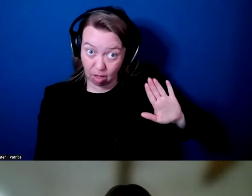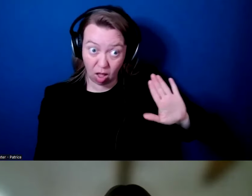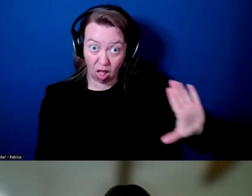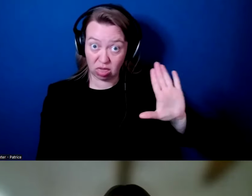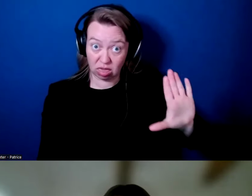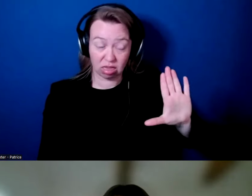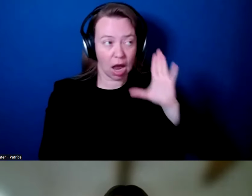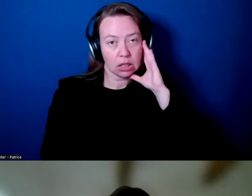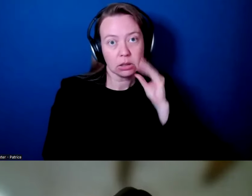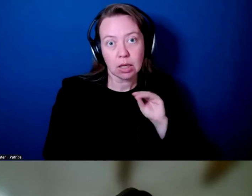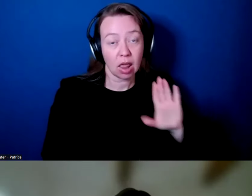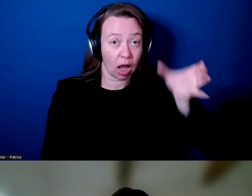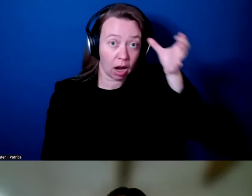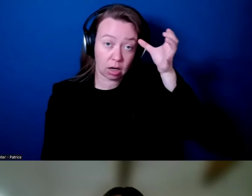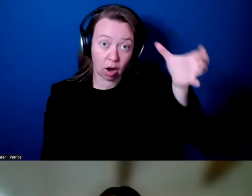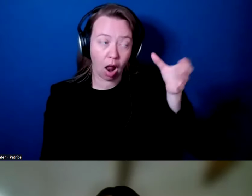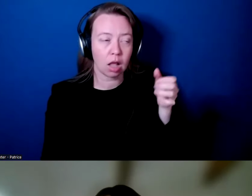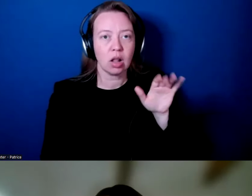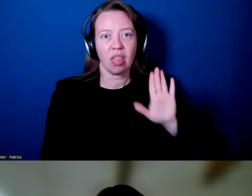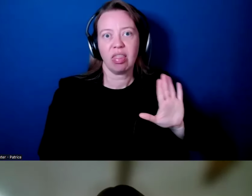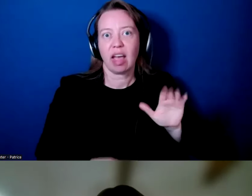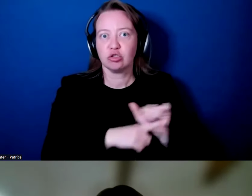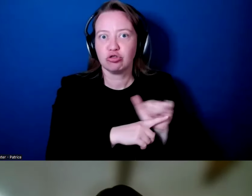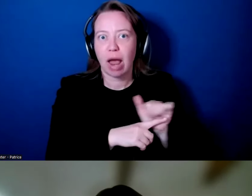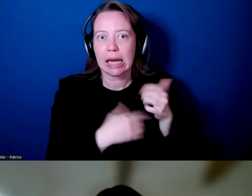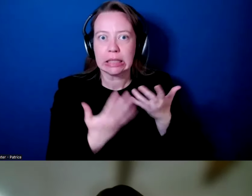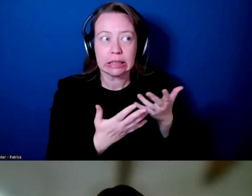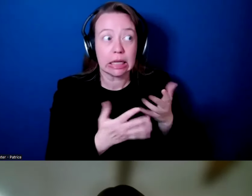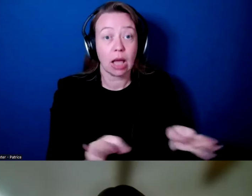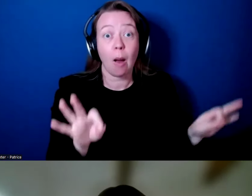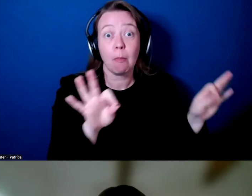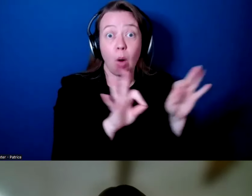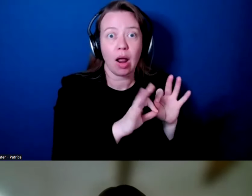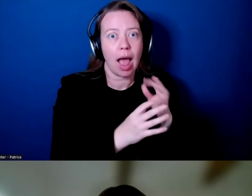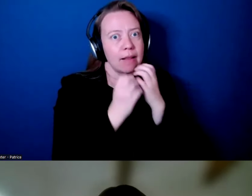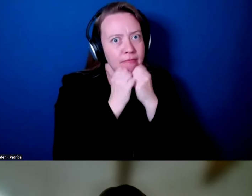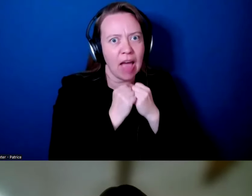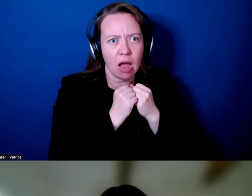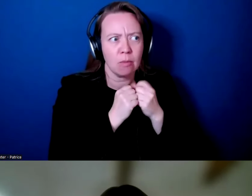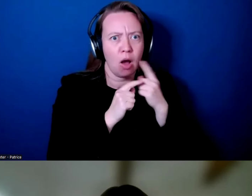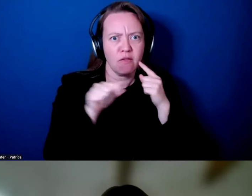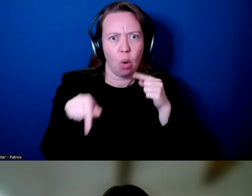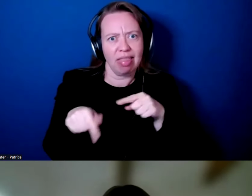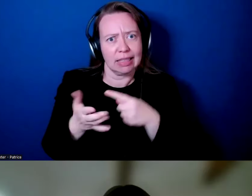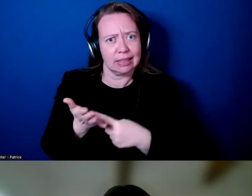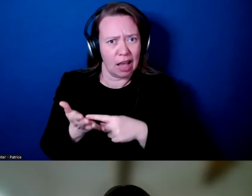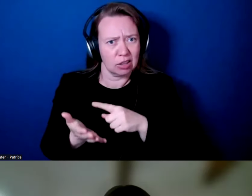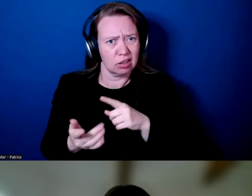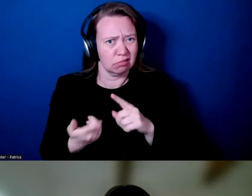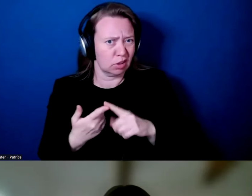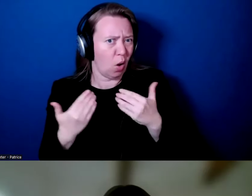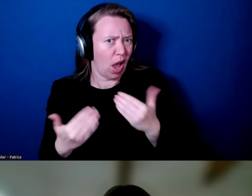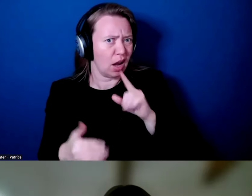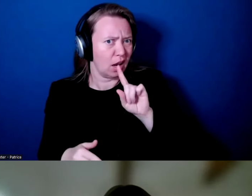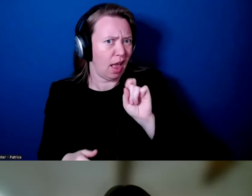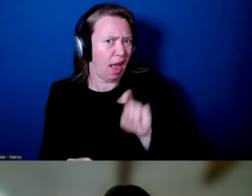of the conversation. I can speak for an initiative that PHI and NAC are working on called the Together